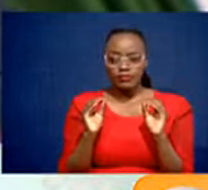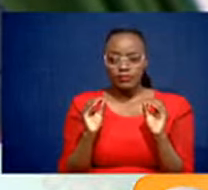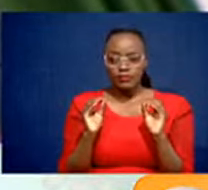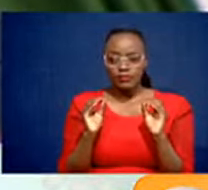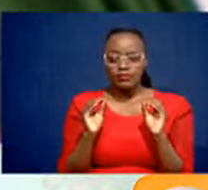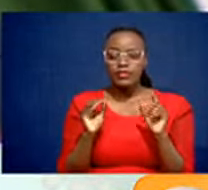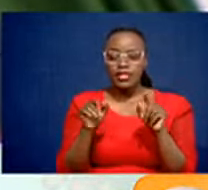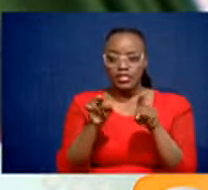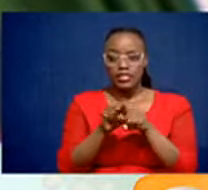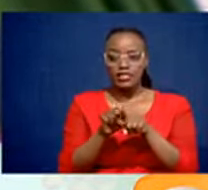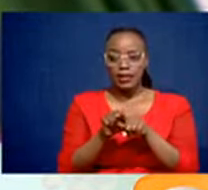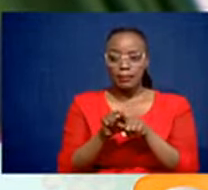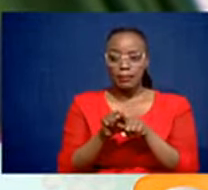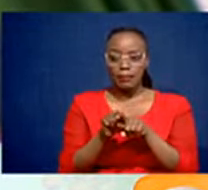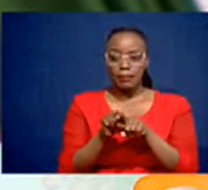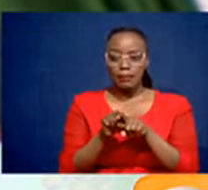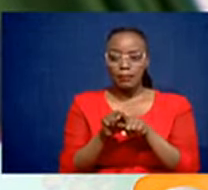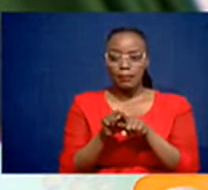and that